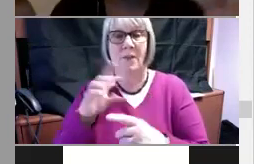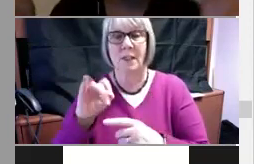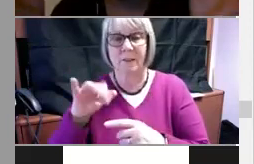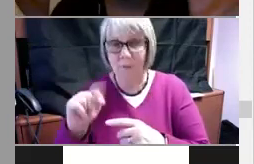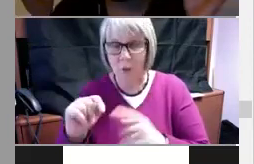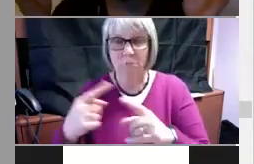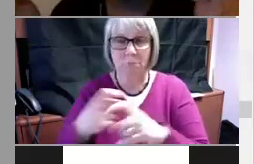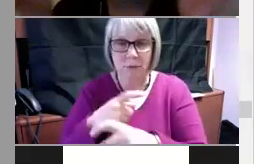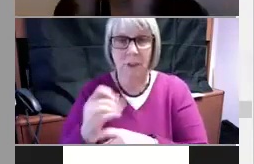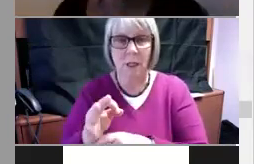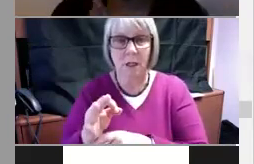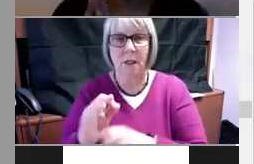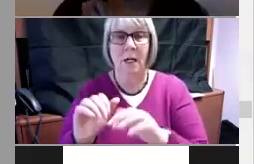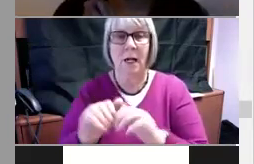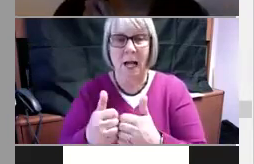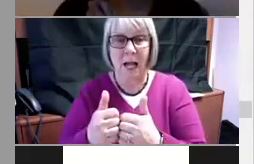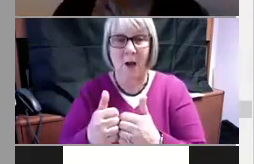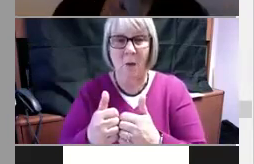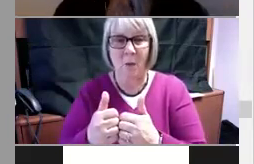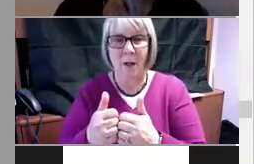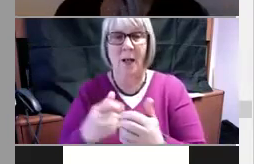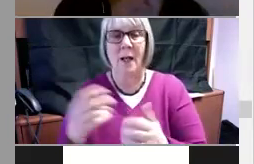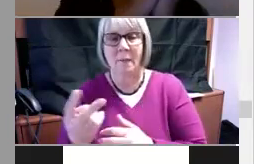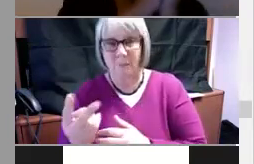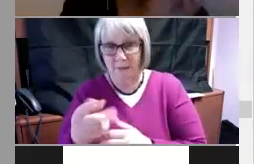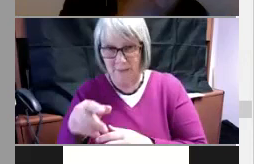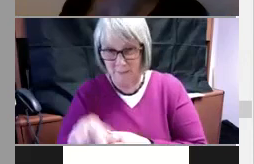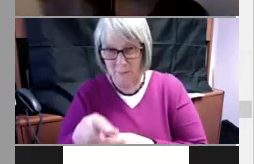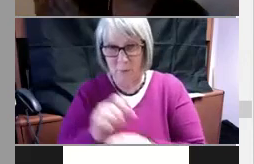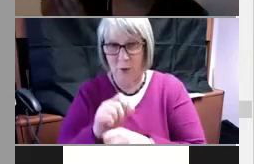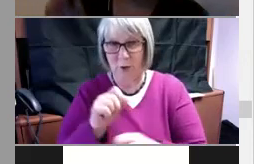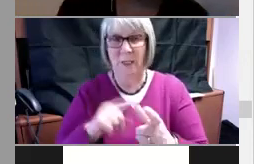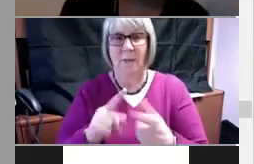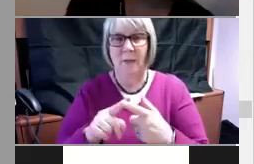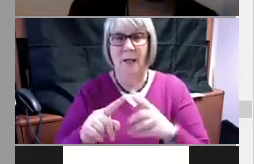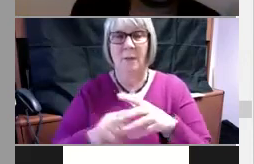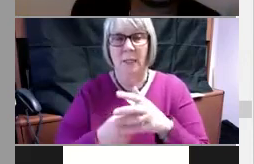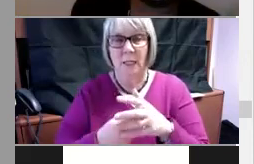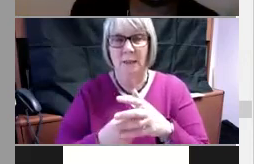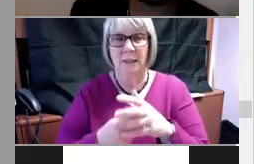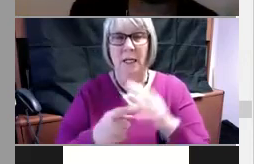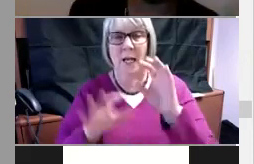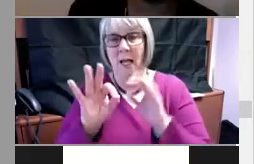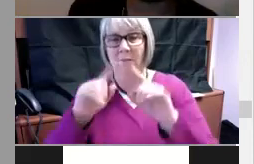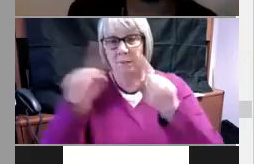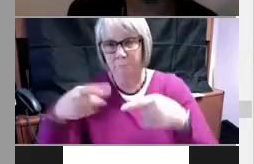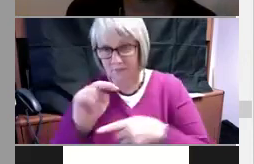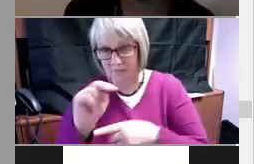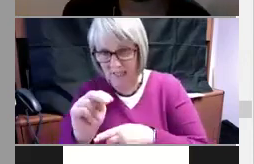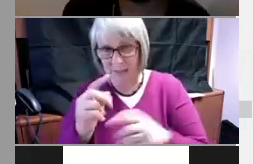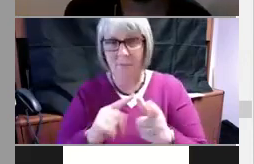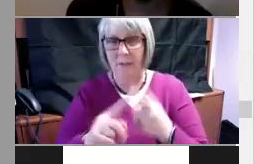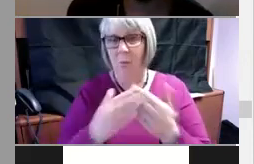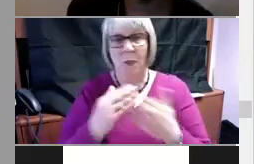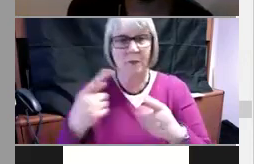of how we are merging those two arrays, and that became theta of n. And then whatever complexity we have for